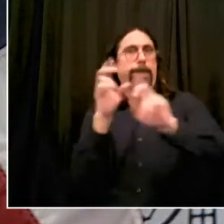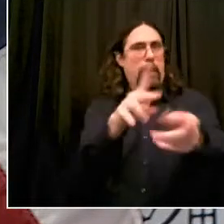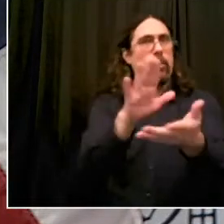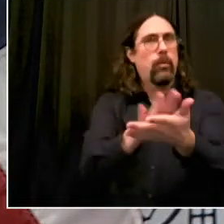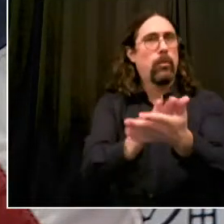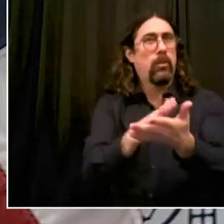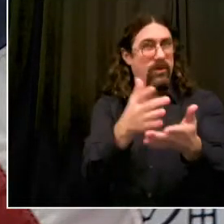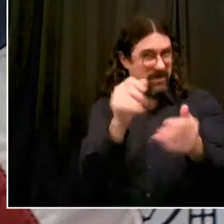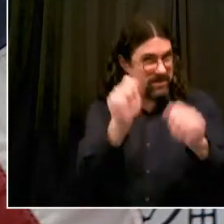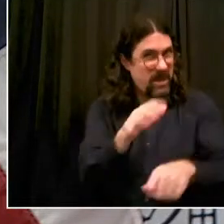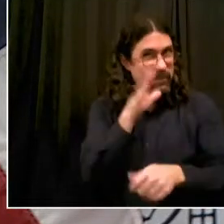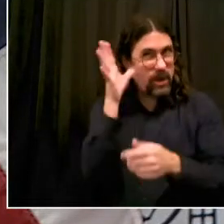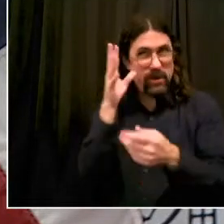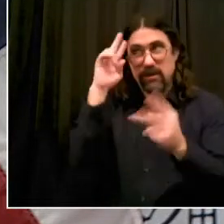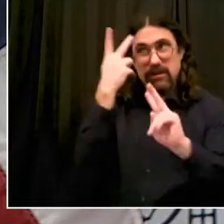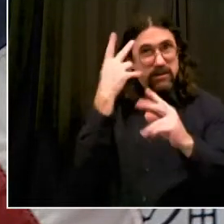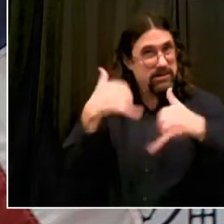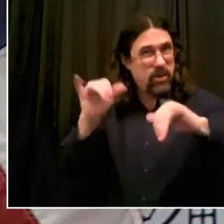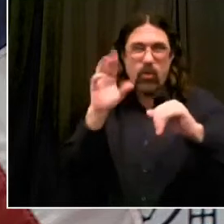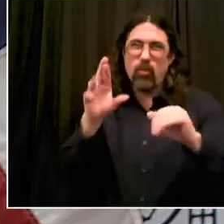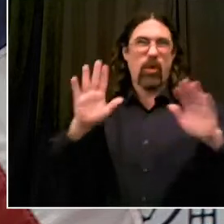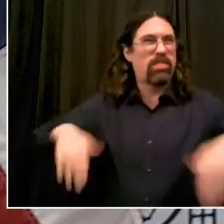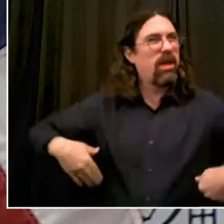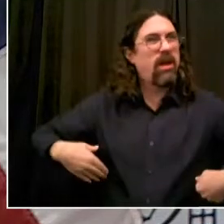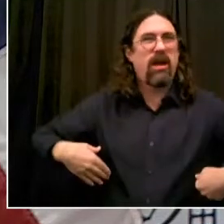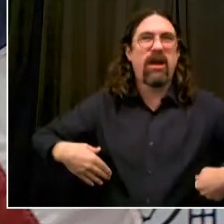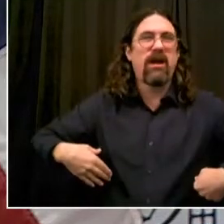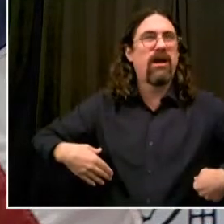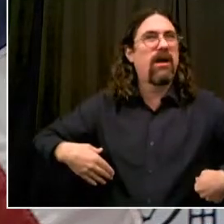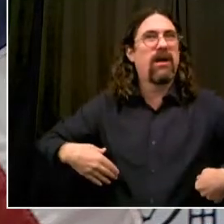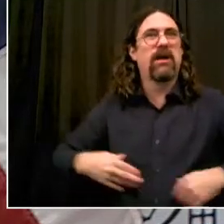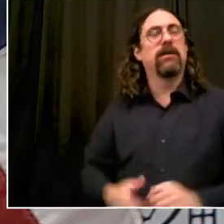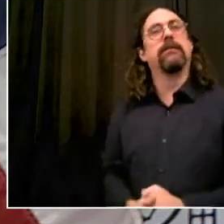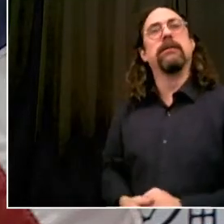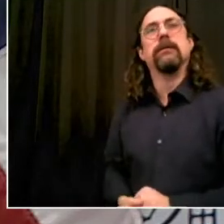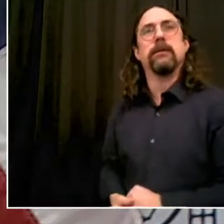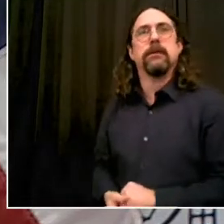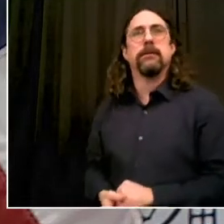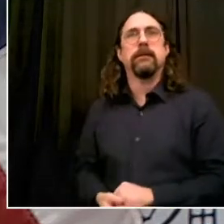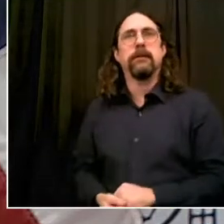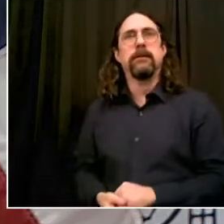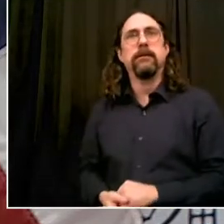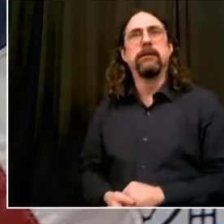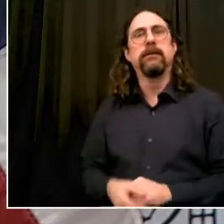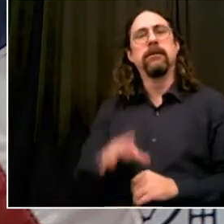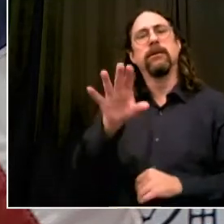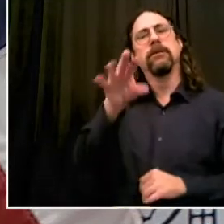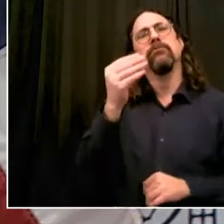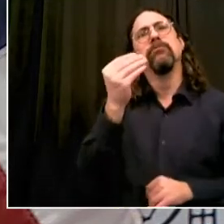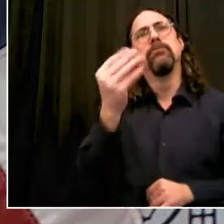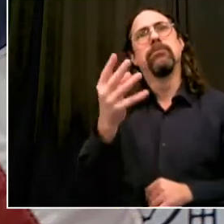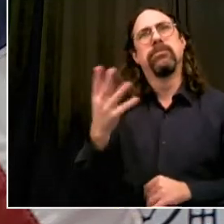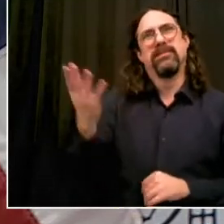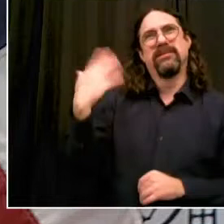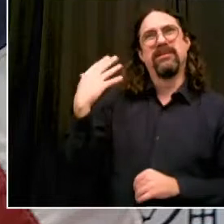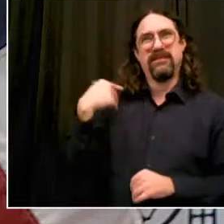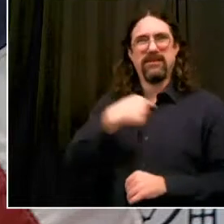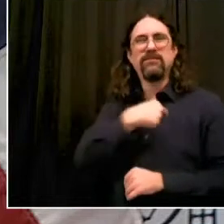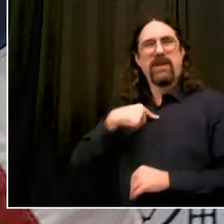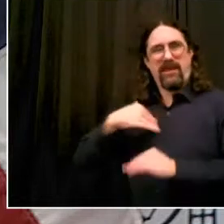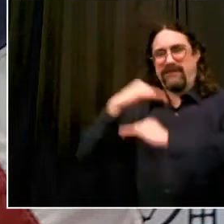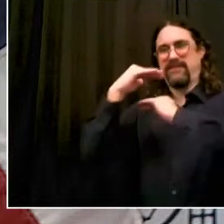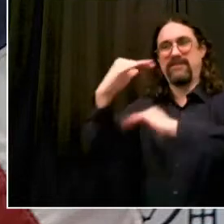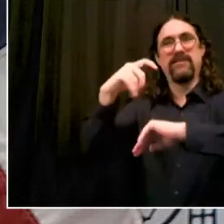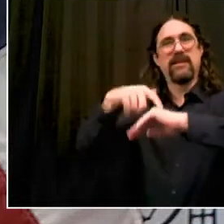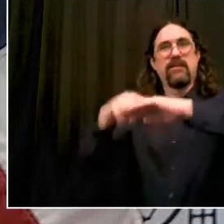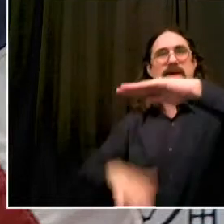period, and we're going to honor that, of course. I think the simple answer is, let's get this new approach going. Let's work our